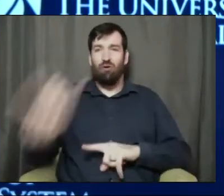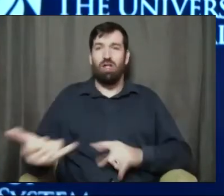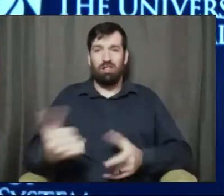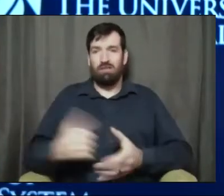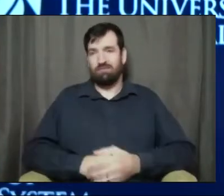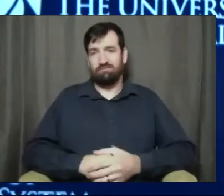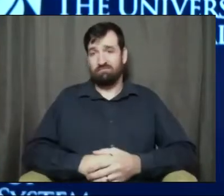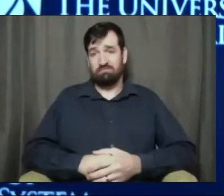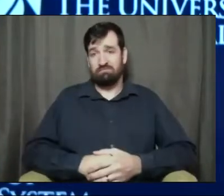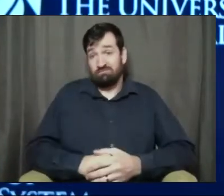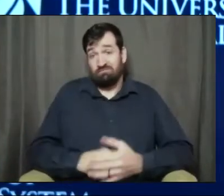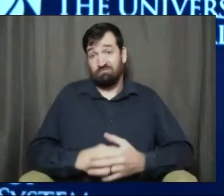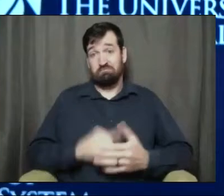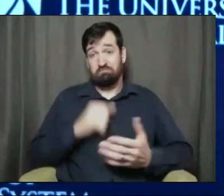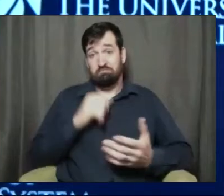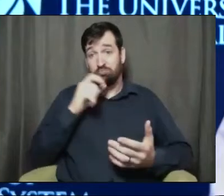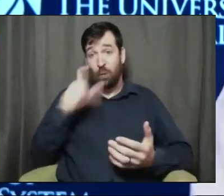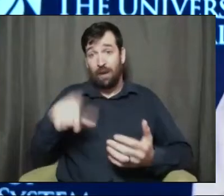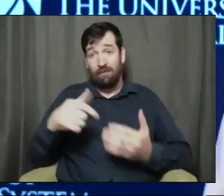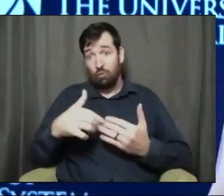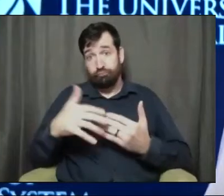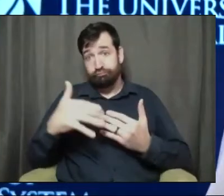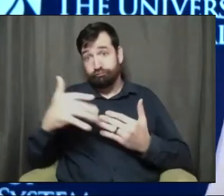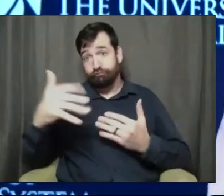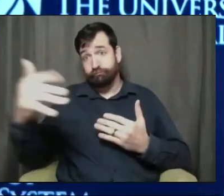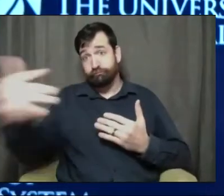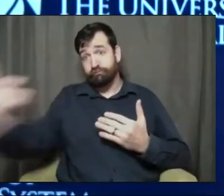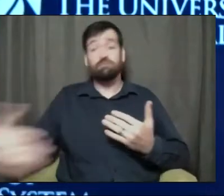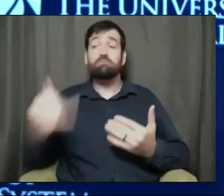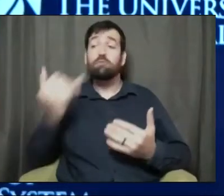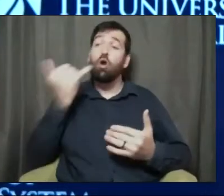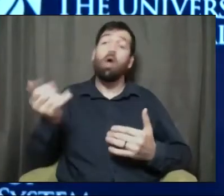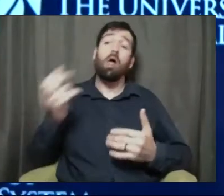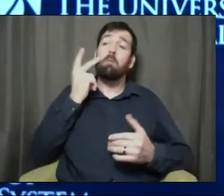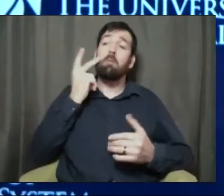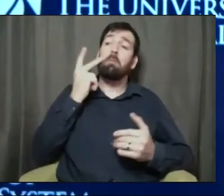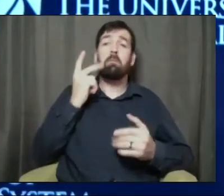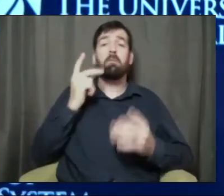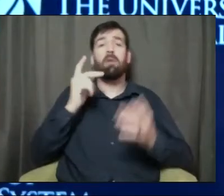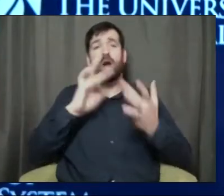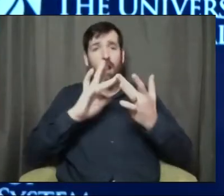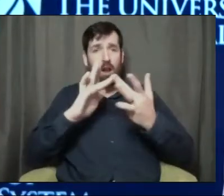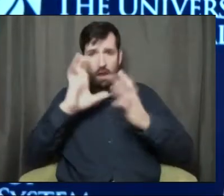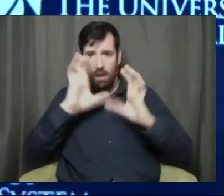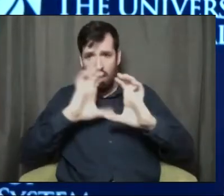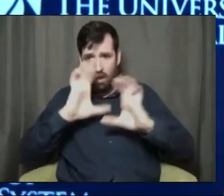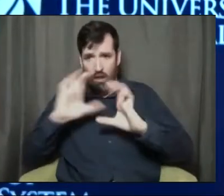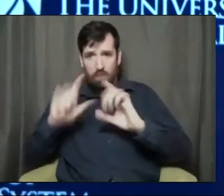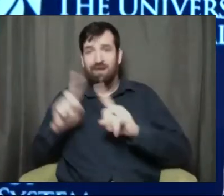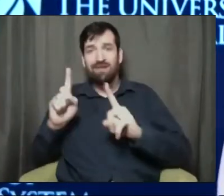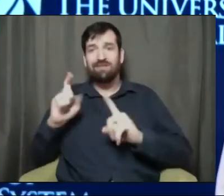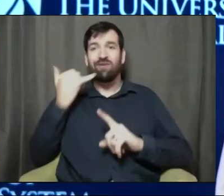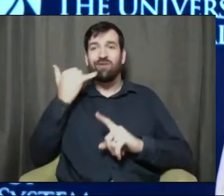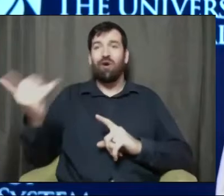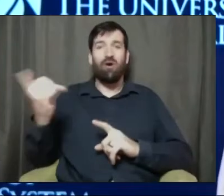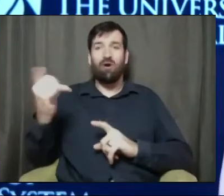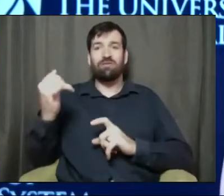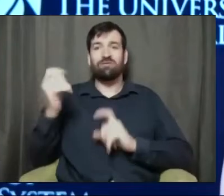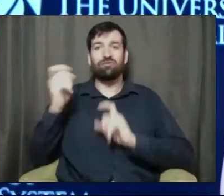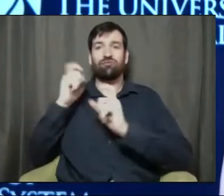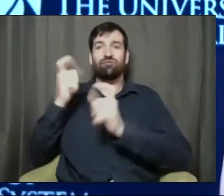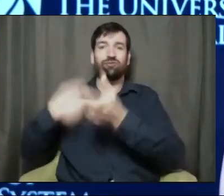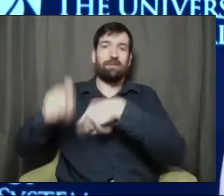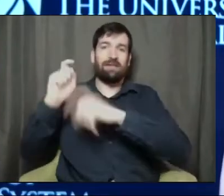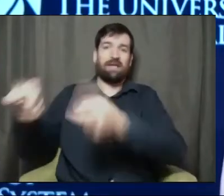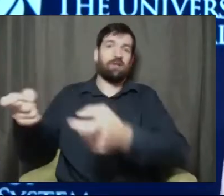than that. So give a call. You can certainly look online, but give a transplant center a call and get some education and see the process and